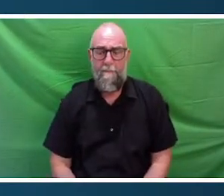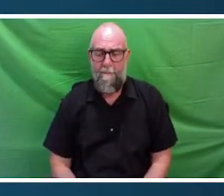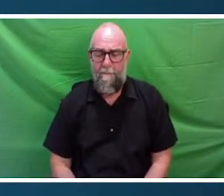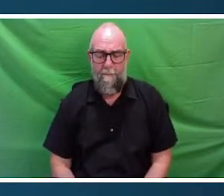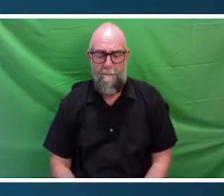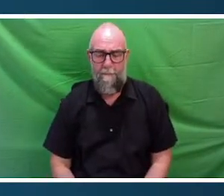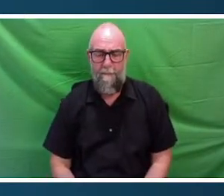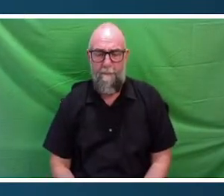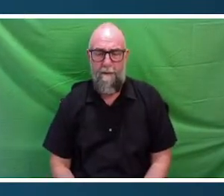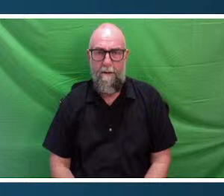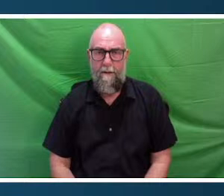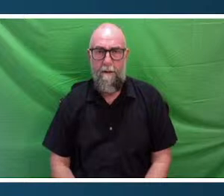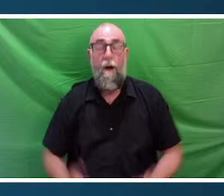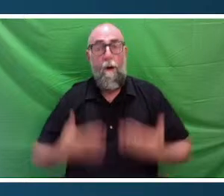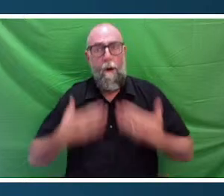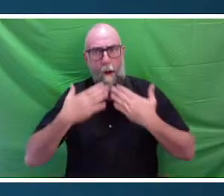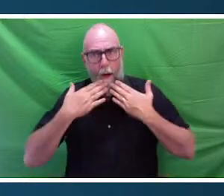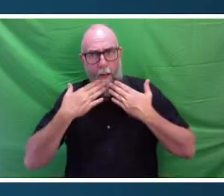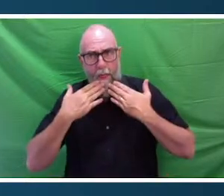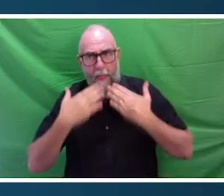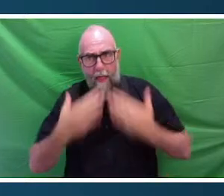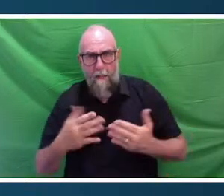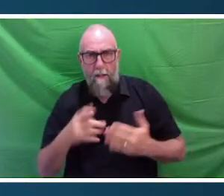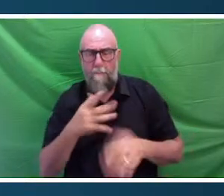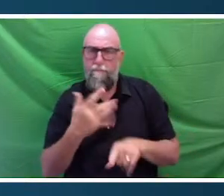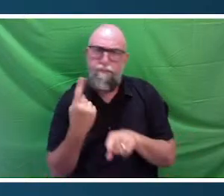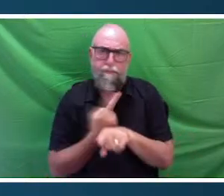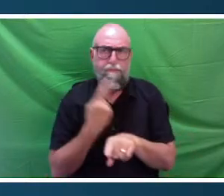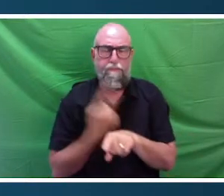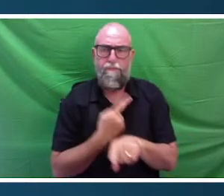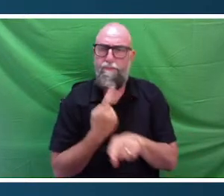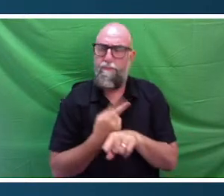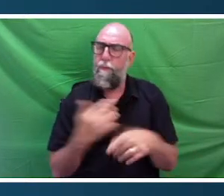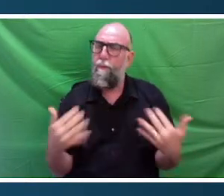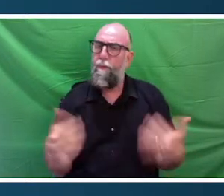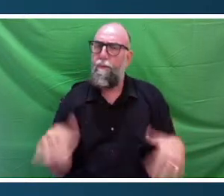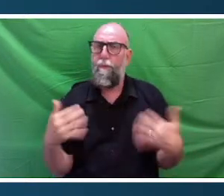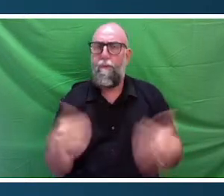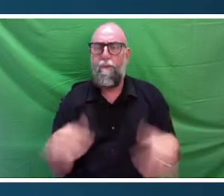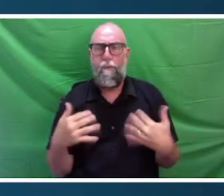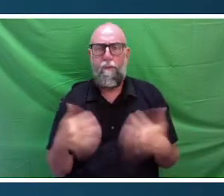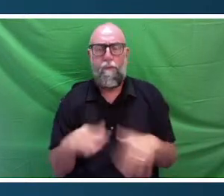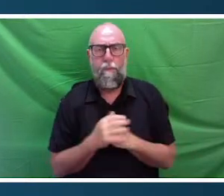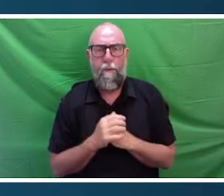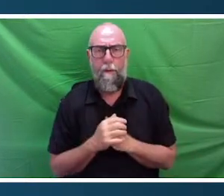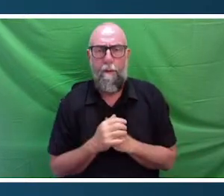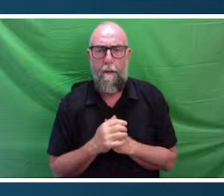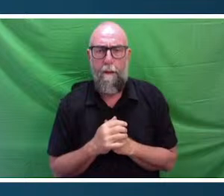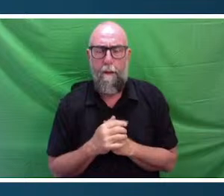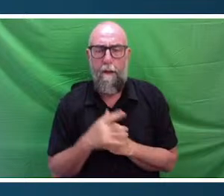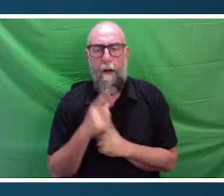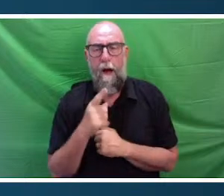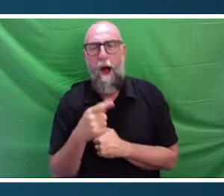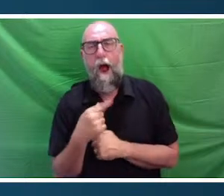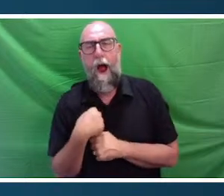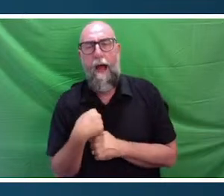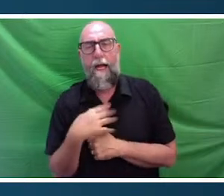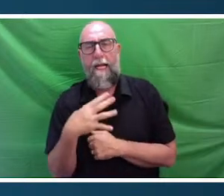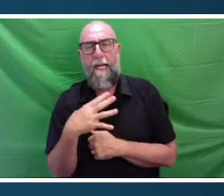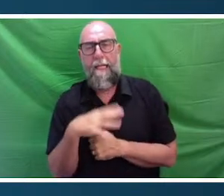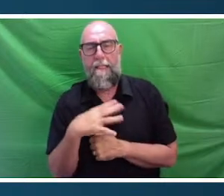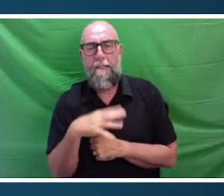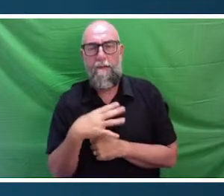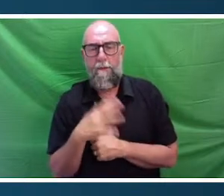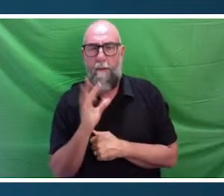Thank you so much for that very inspiring speech. I'm Nihal Said from IPPF. I wanted to ask you,